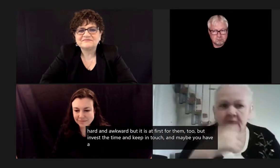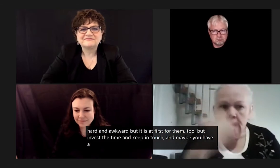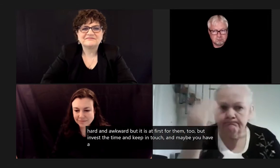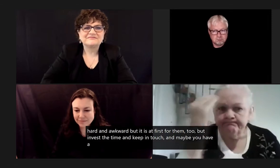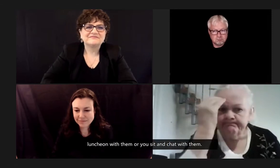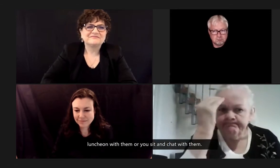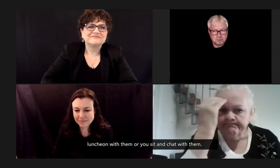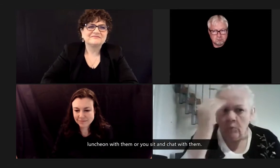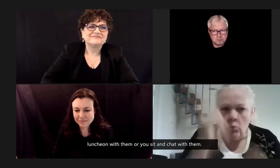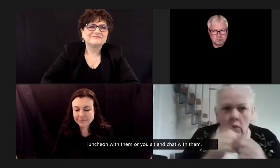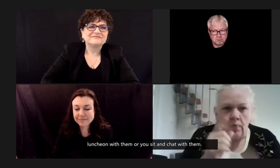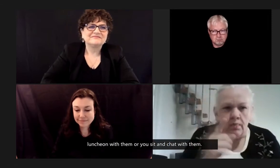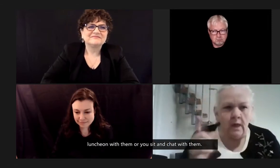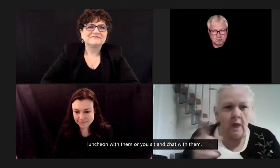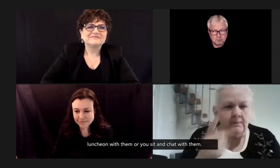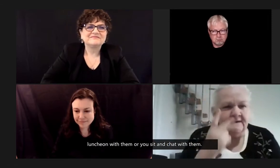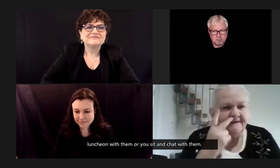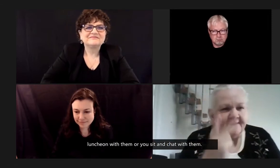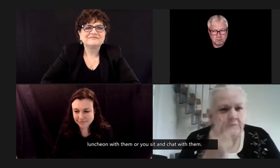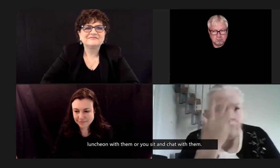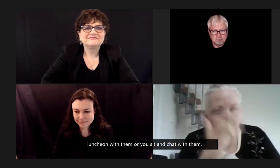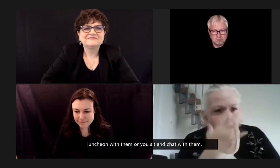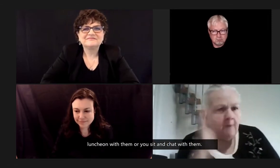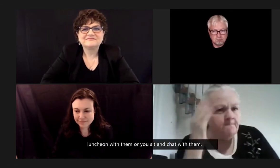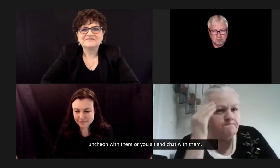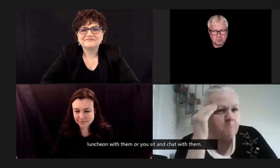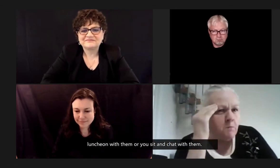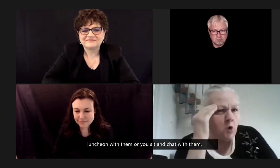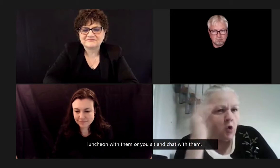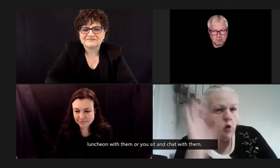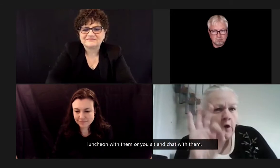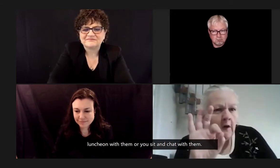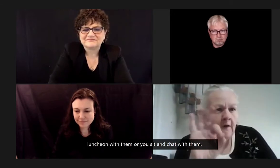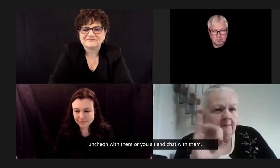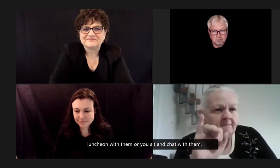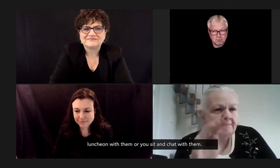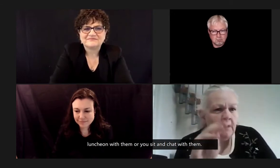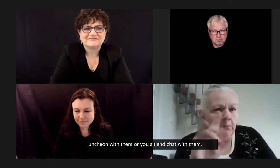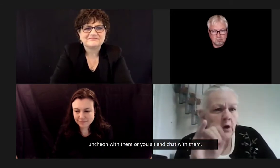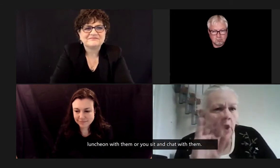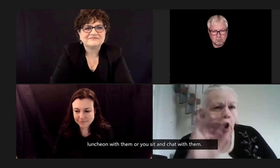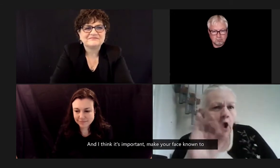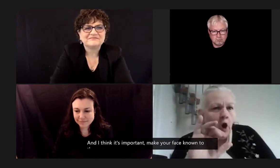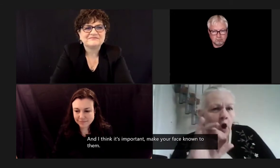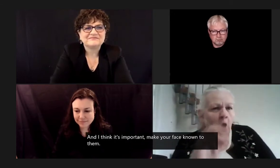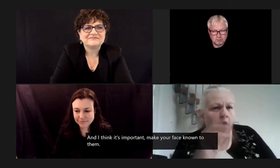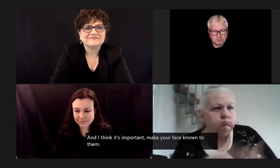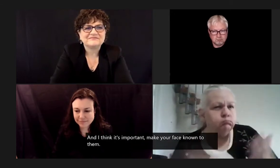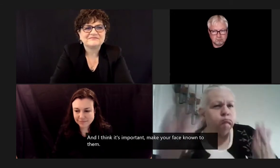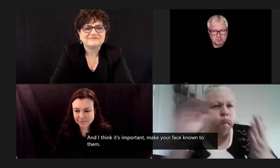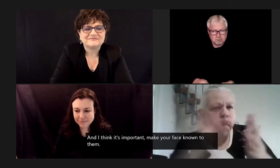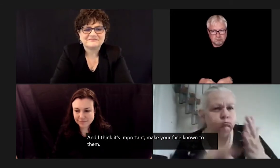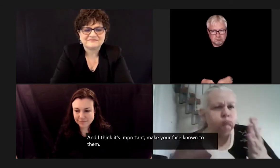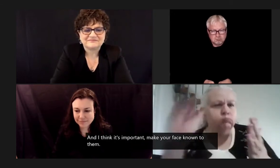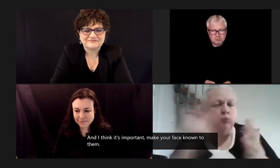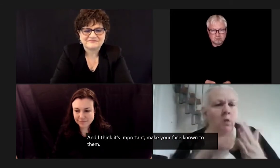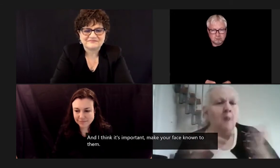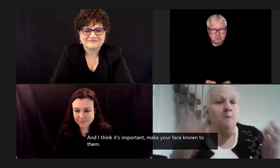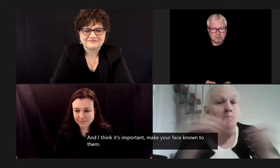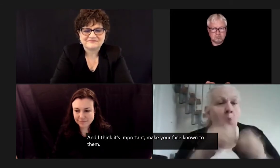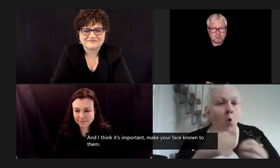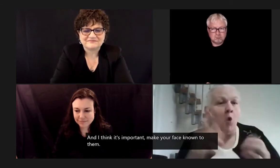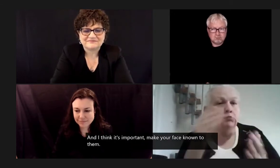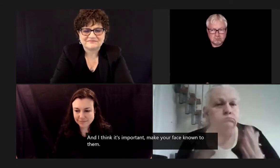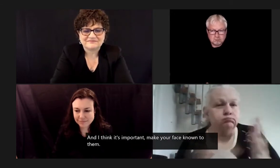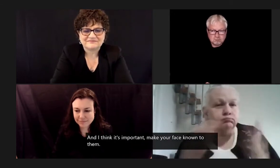it's important. Make your face known to them. Have them see you and be aware and become